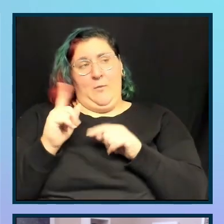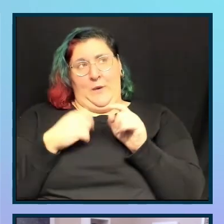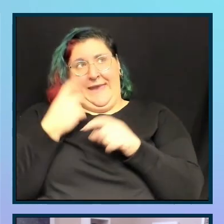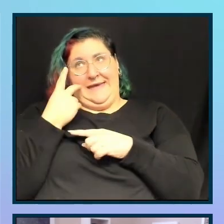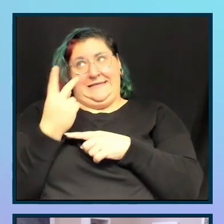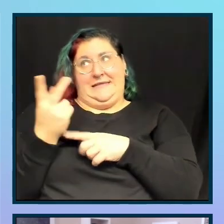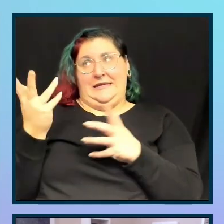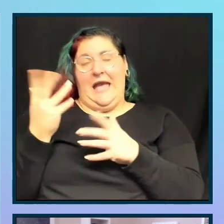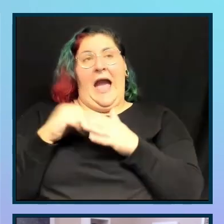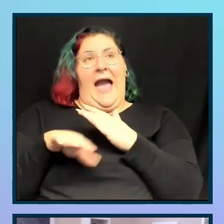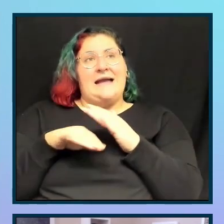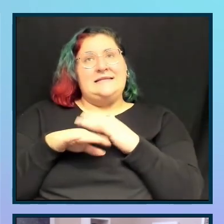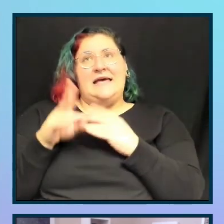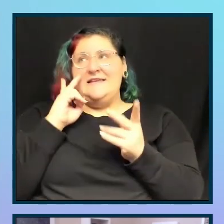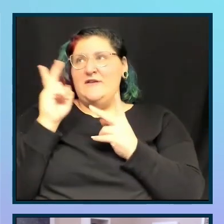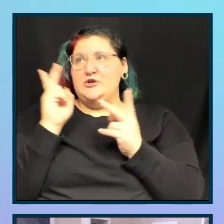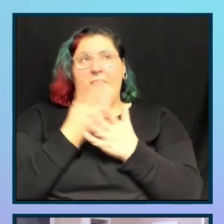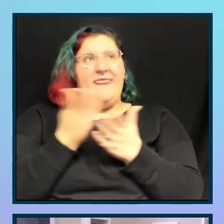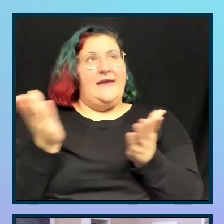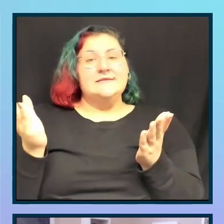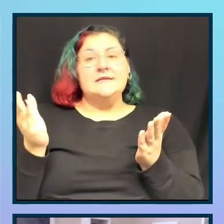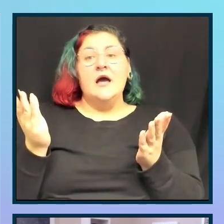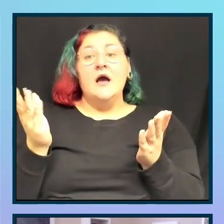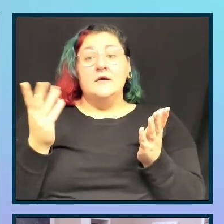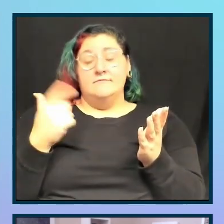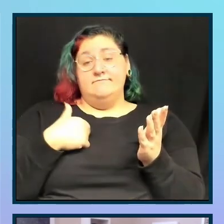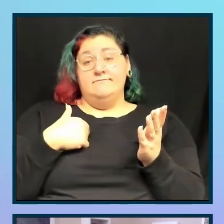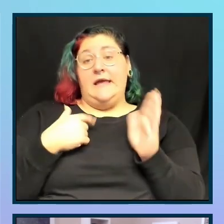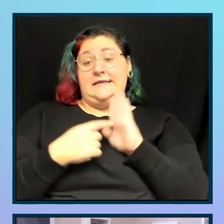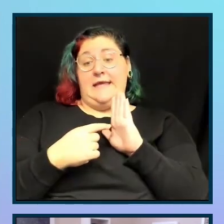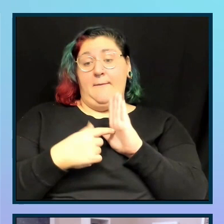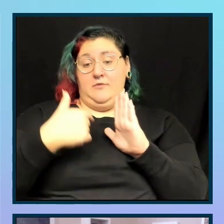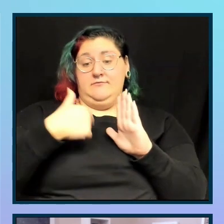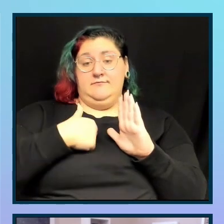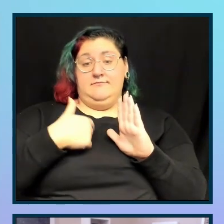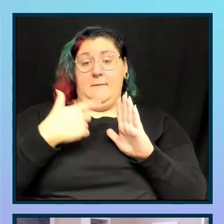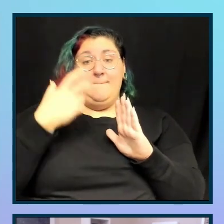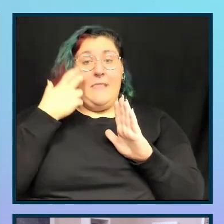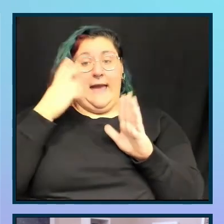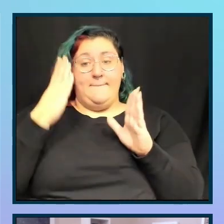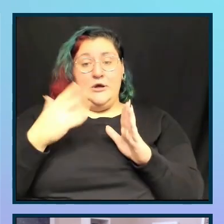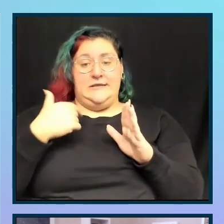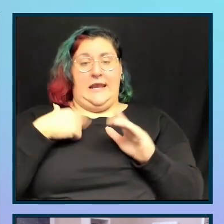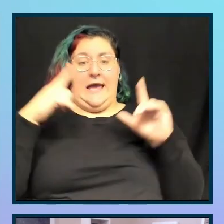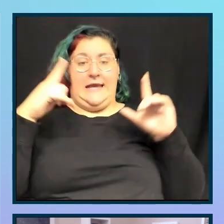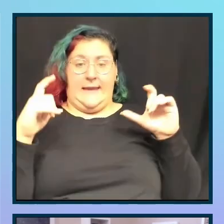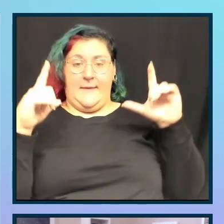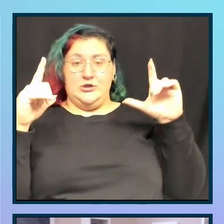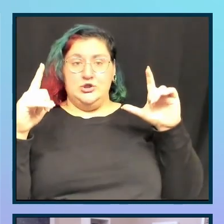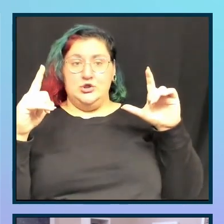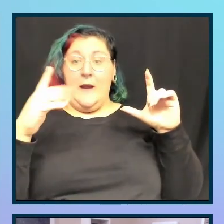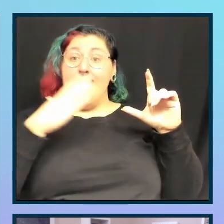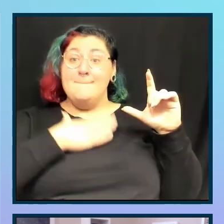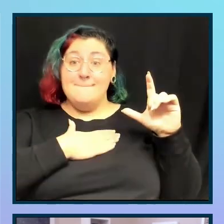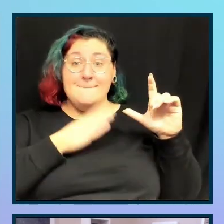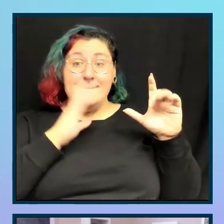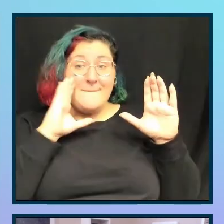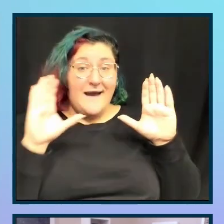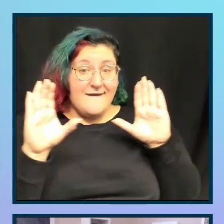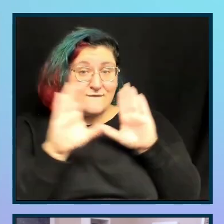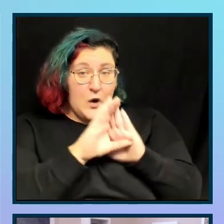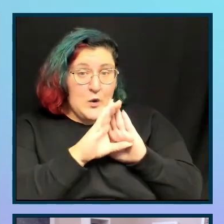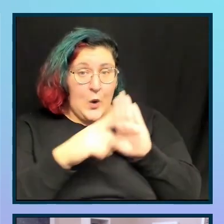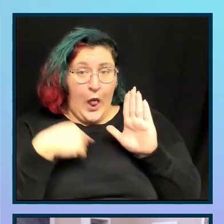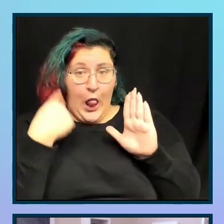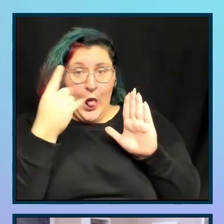world, the picture that I take of someone who is completely blind, my photos are not going to look like the